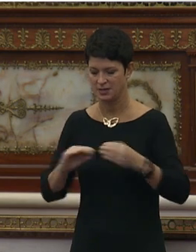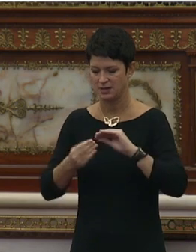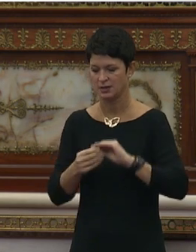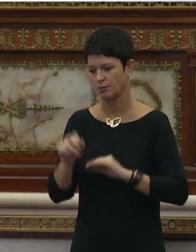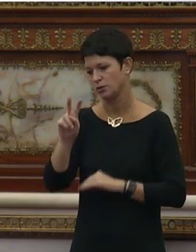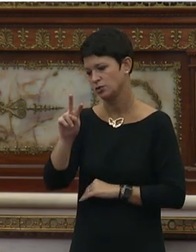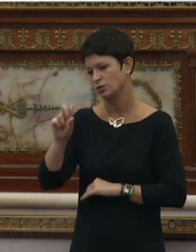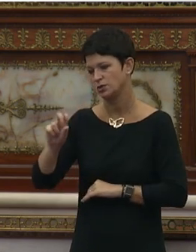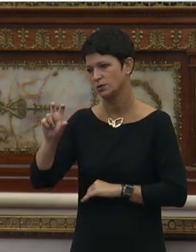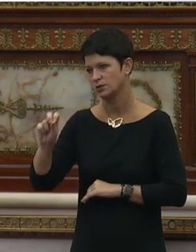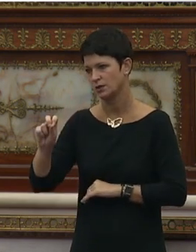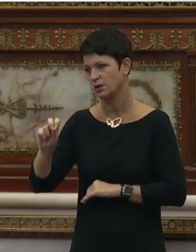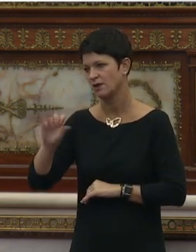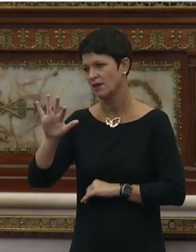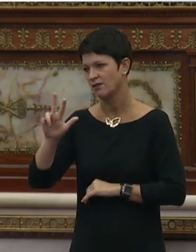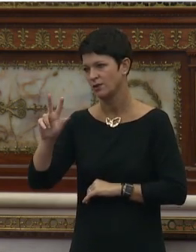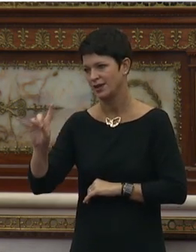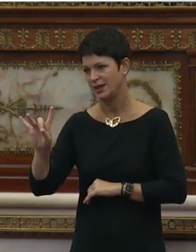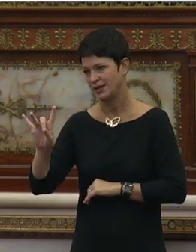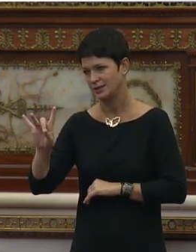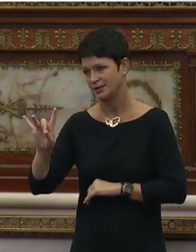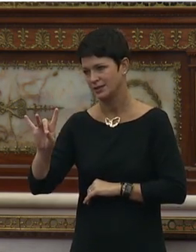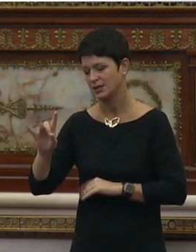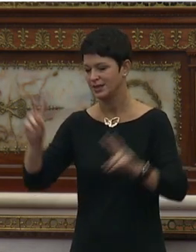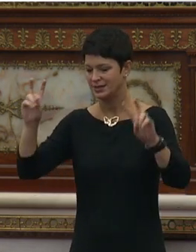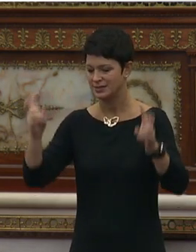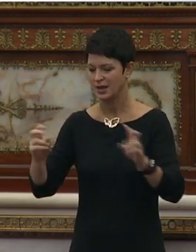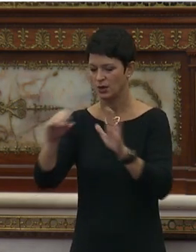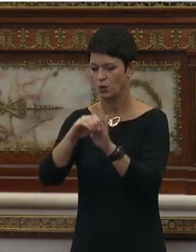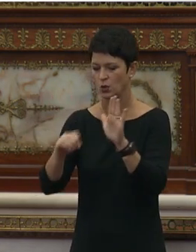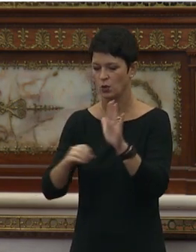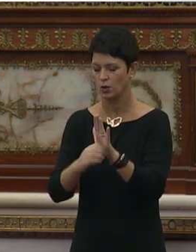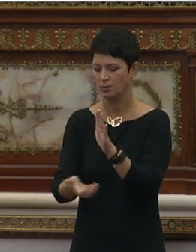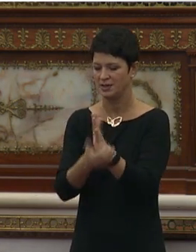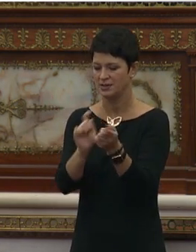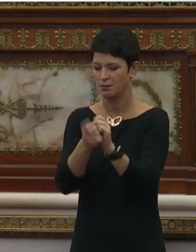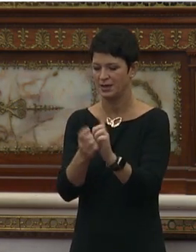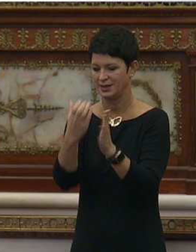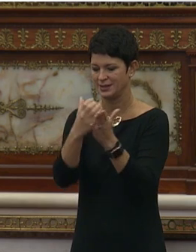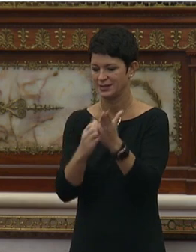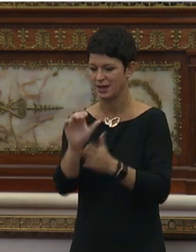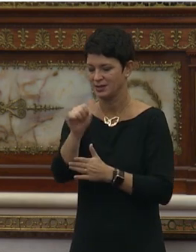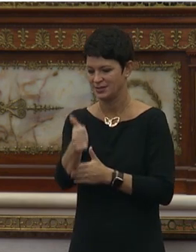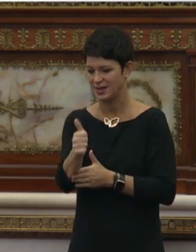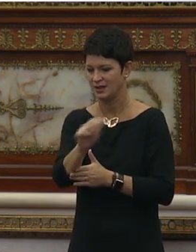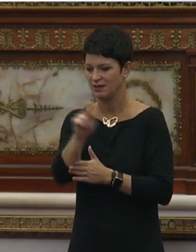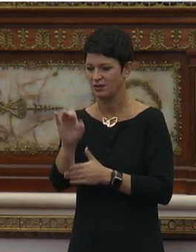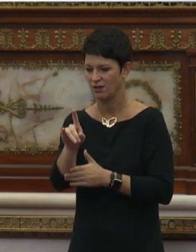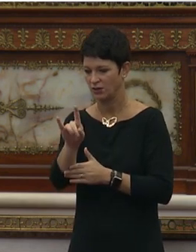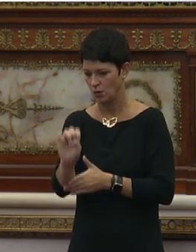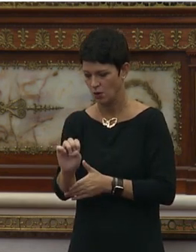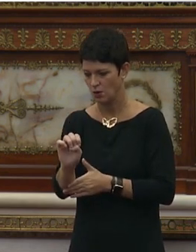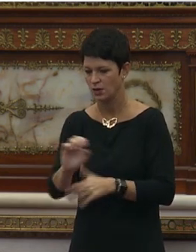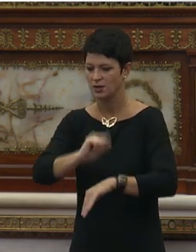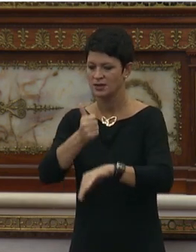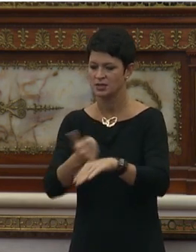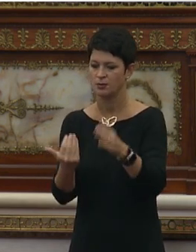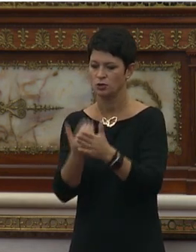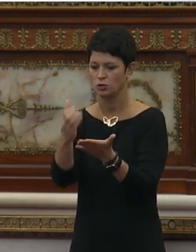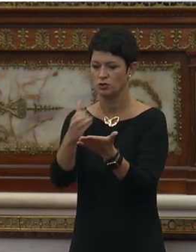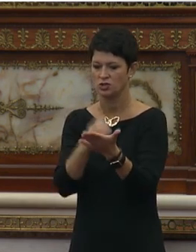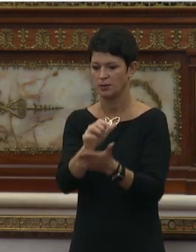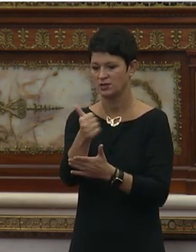Number 200538, entitled an ordinance amending Title 10 of the Philadelphia Code to create a new